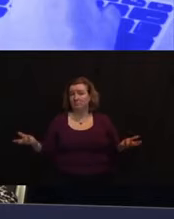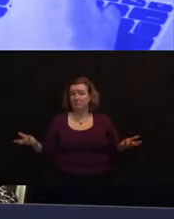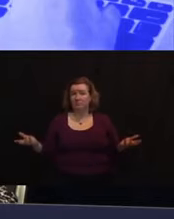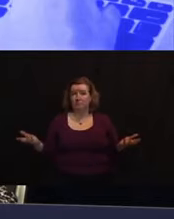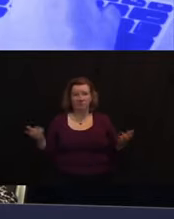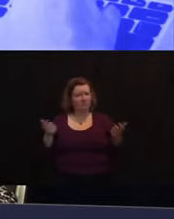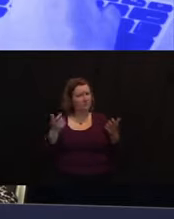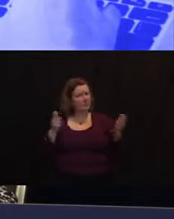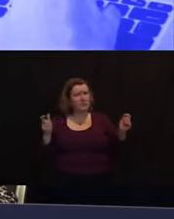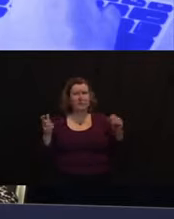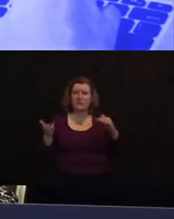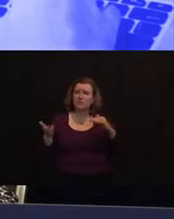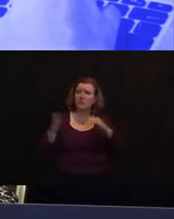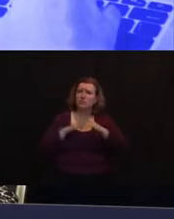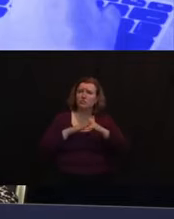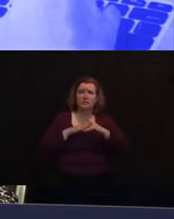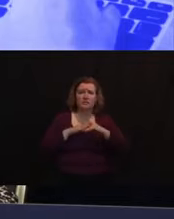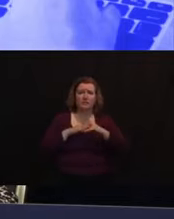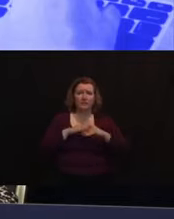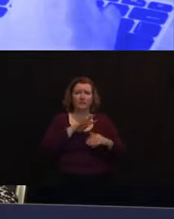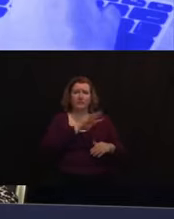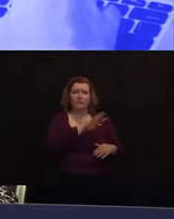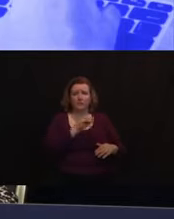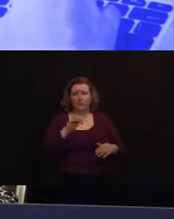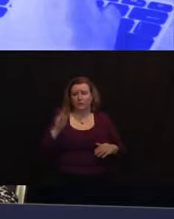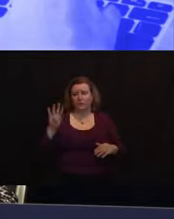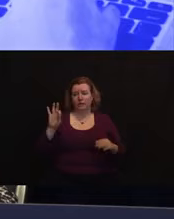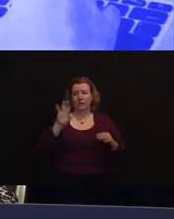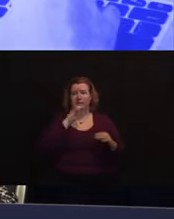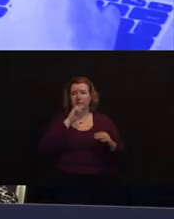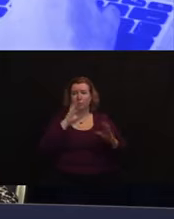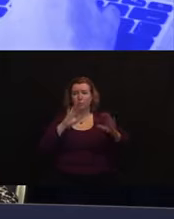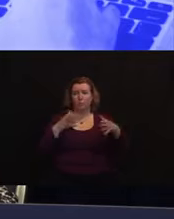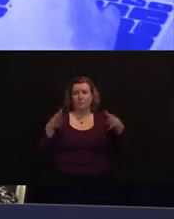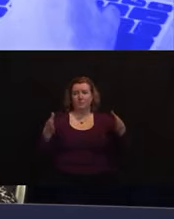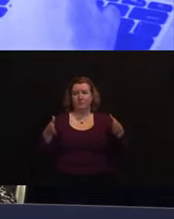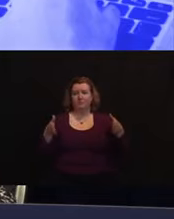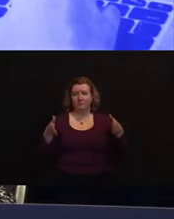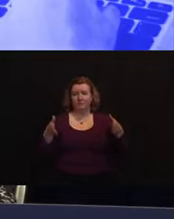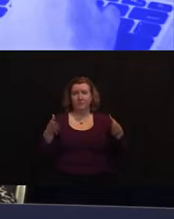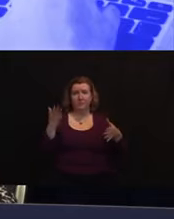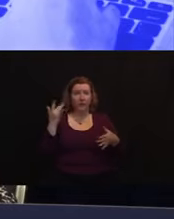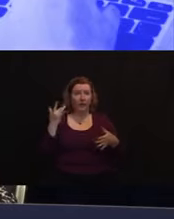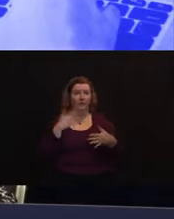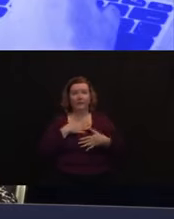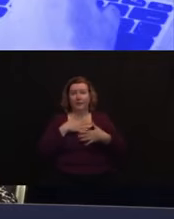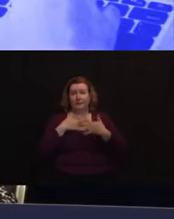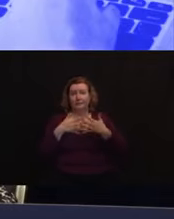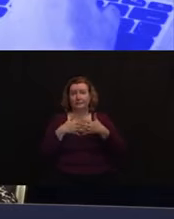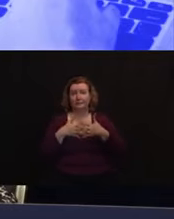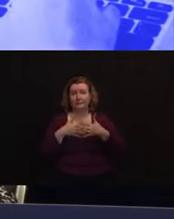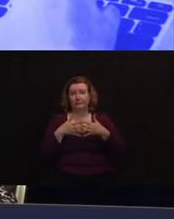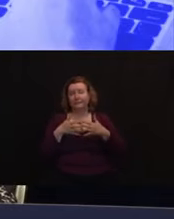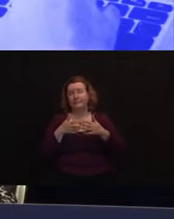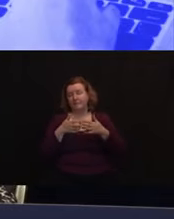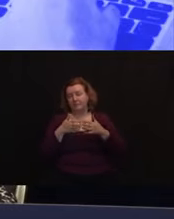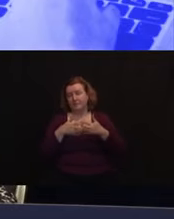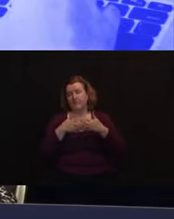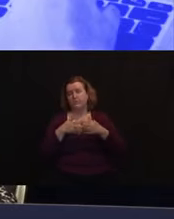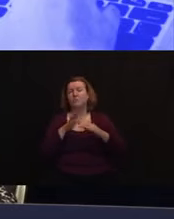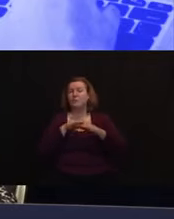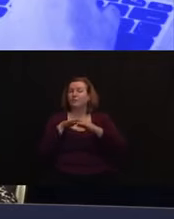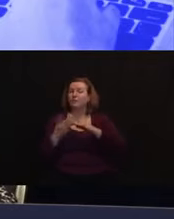increase is among the ages of 40 and 49. This could explain why ventilator use is declining,